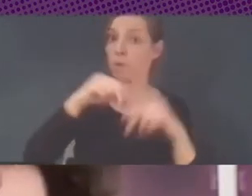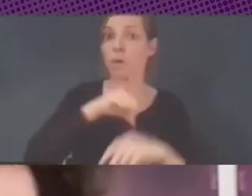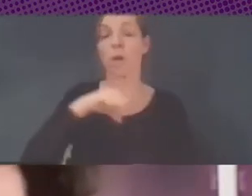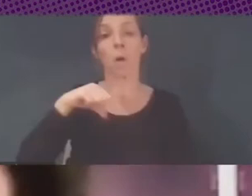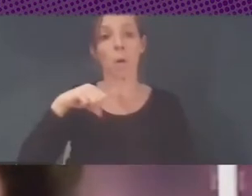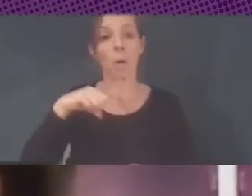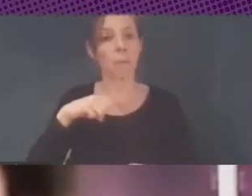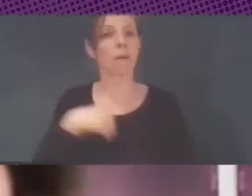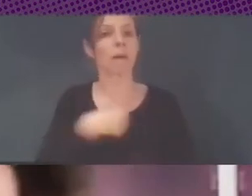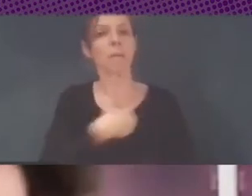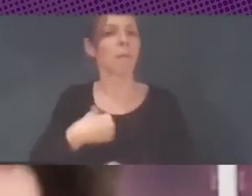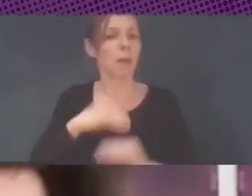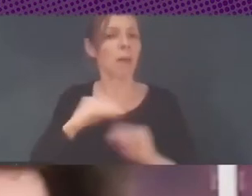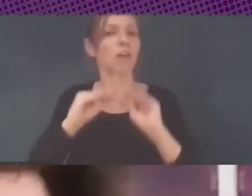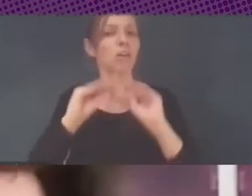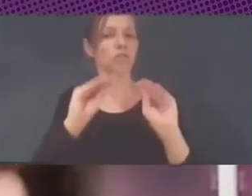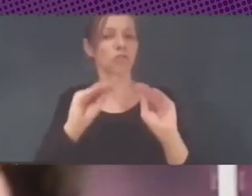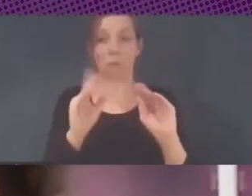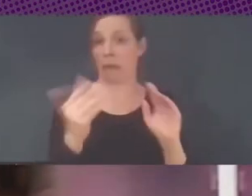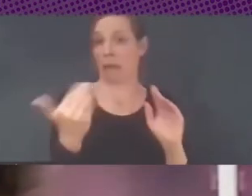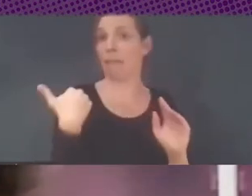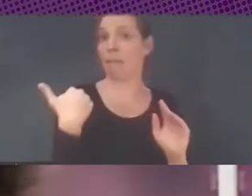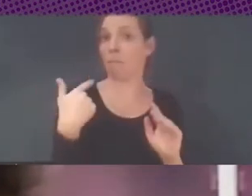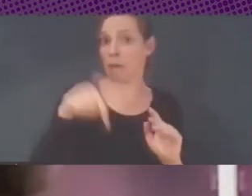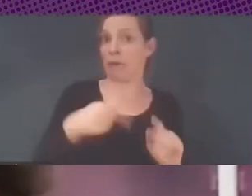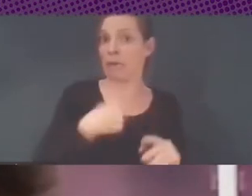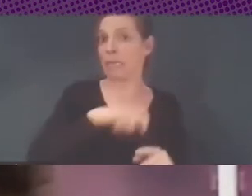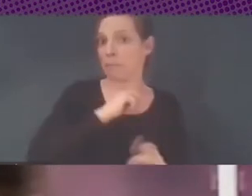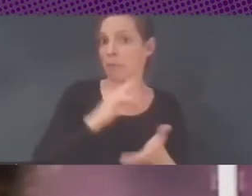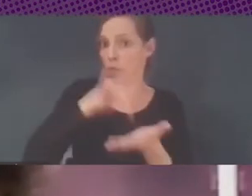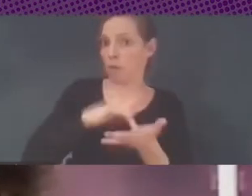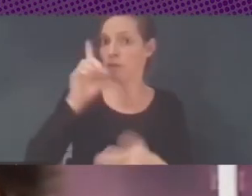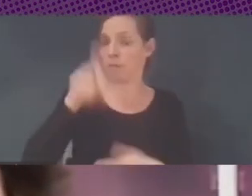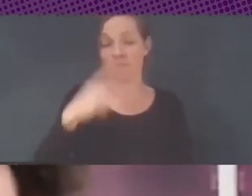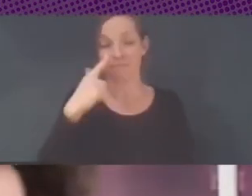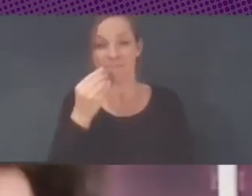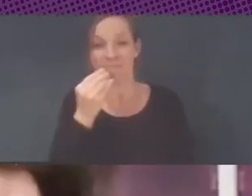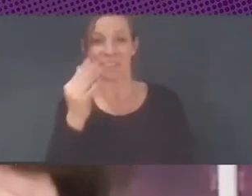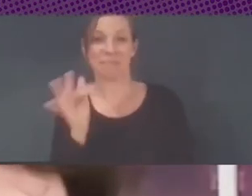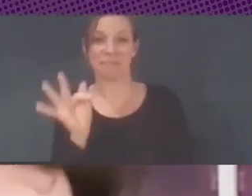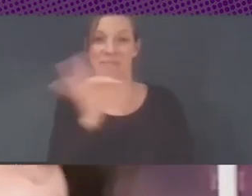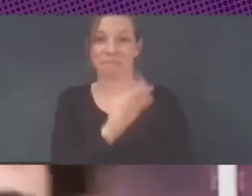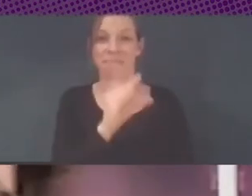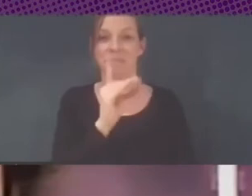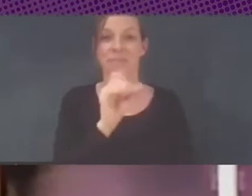phone so Daniela you have the microphone and we will prepare some questions for you